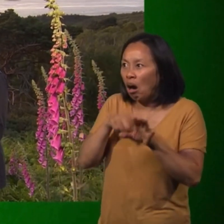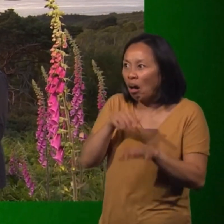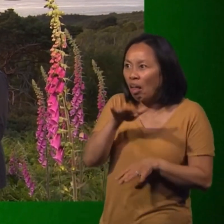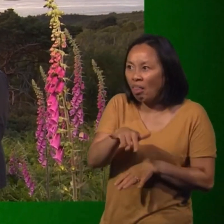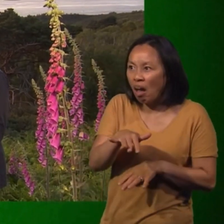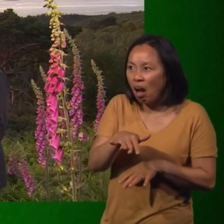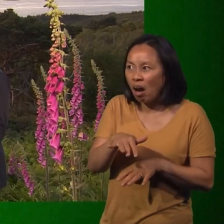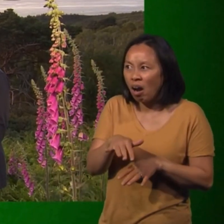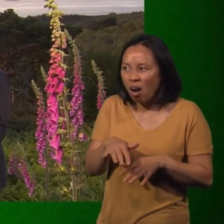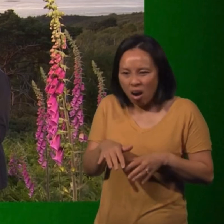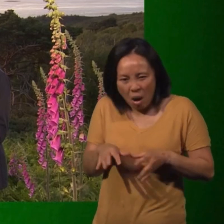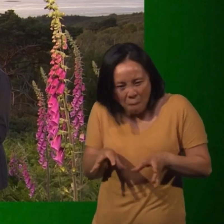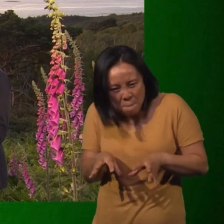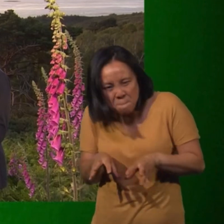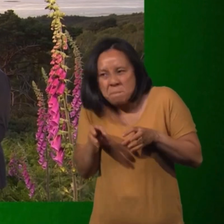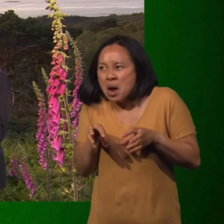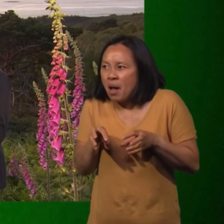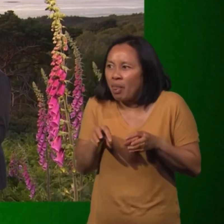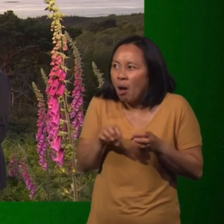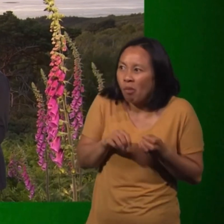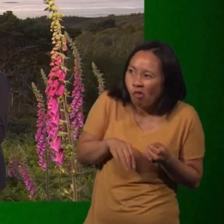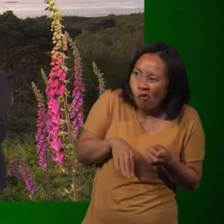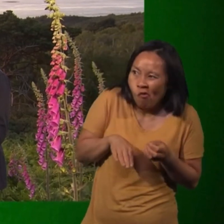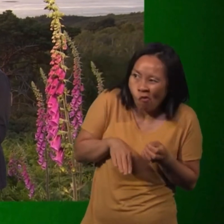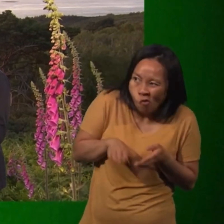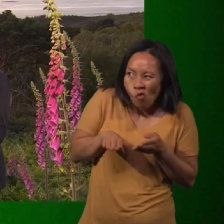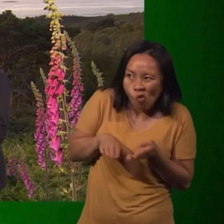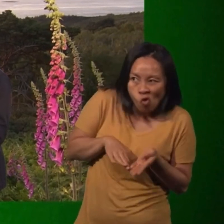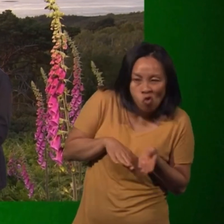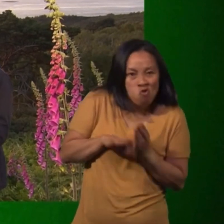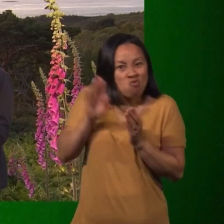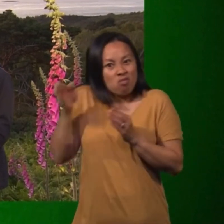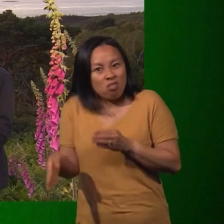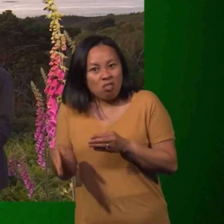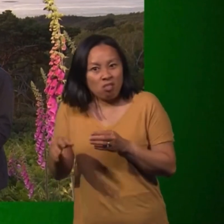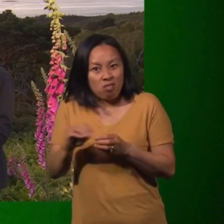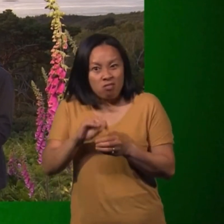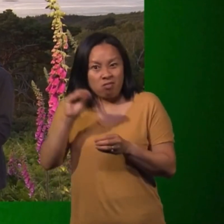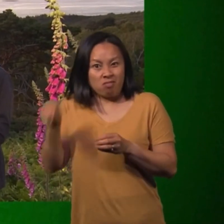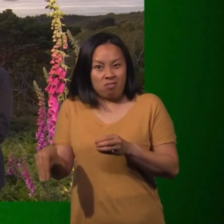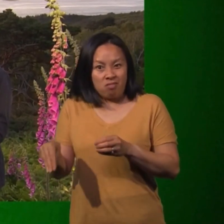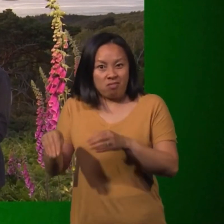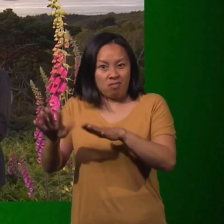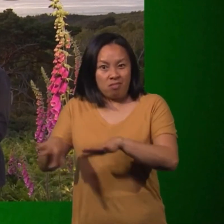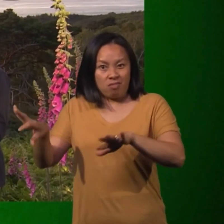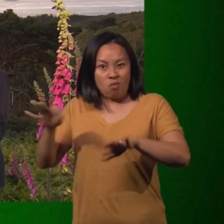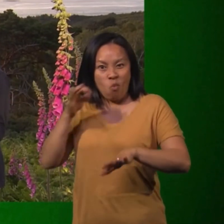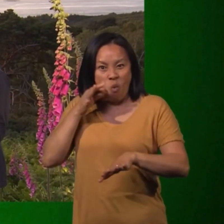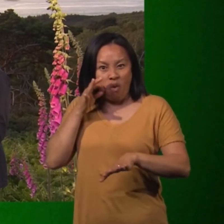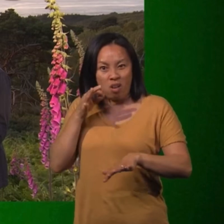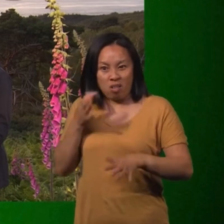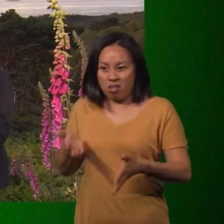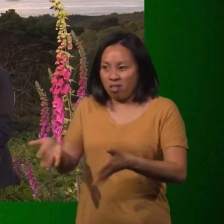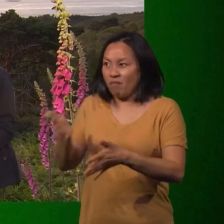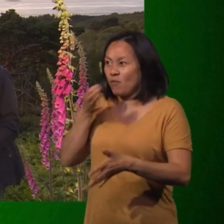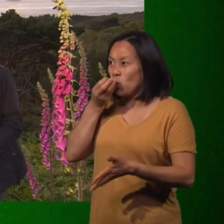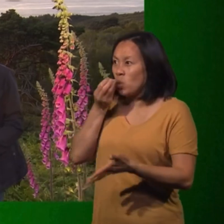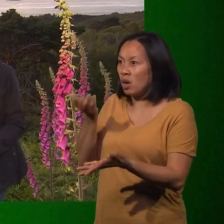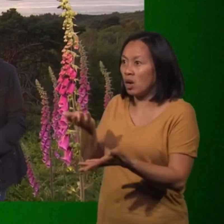of the nest and dump them over the side into the water to ensure that it gets all of the food itself. The instinct